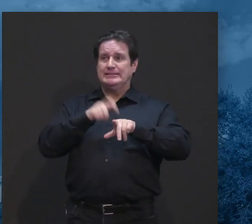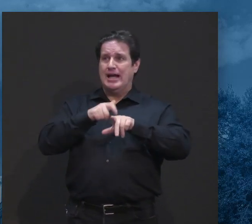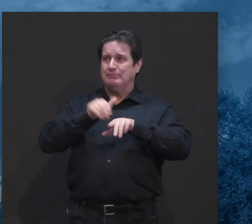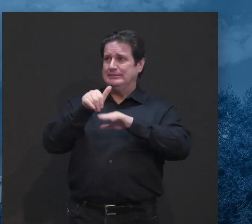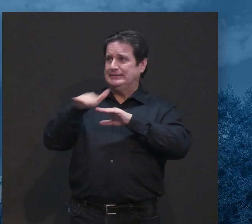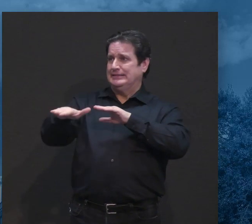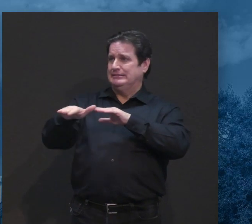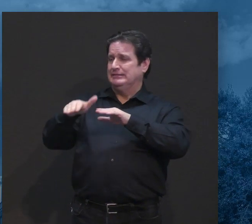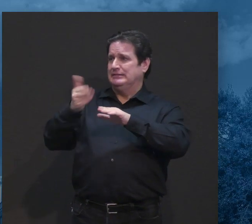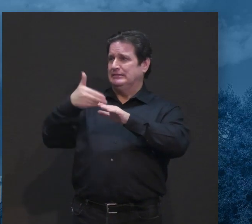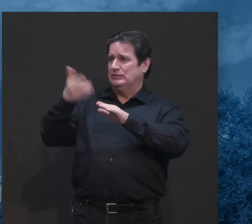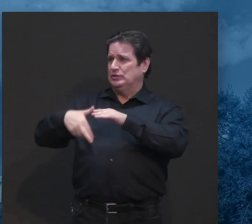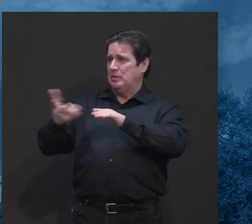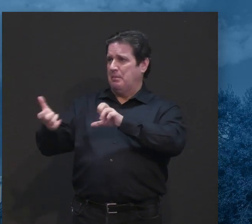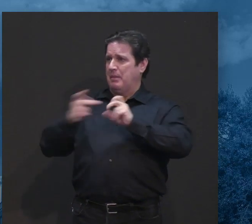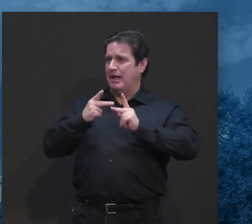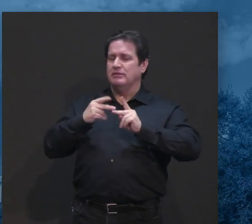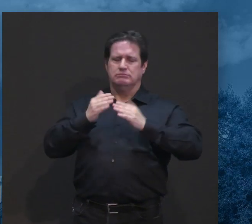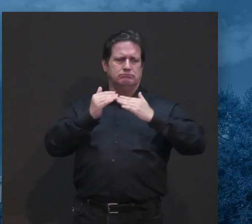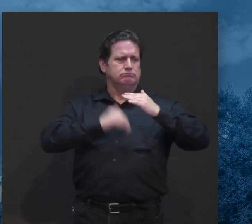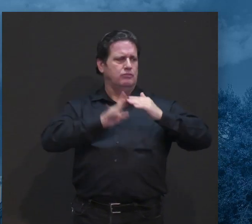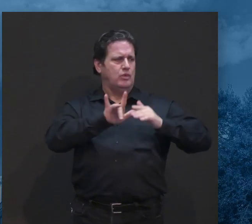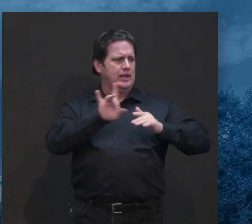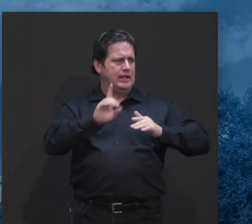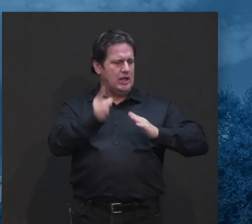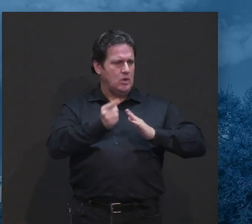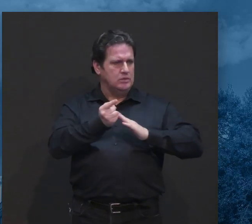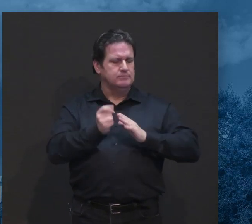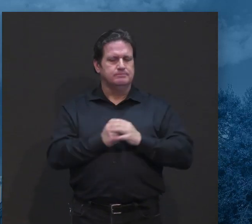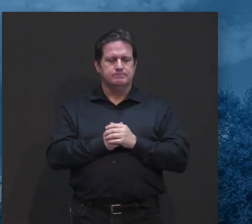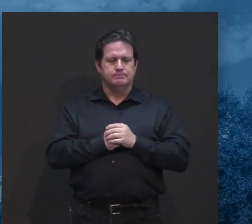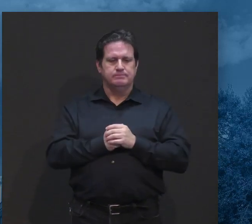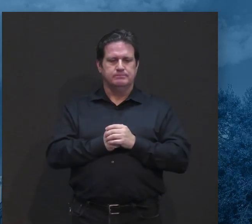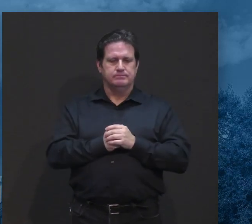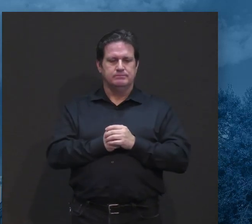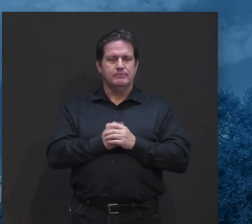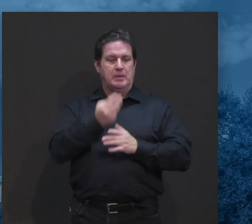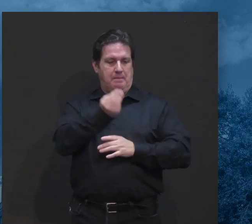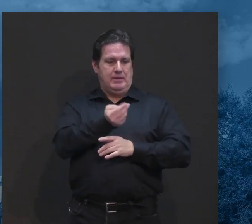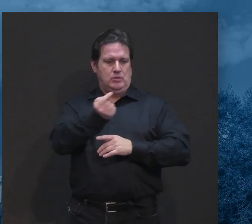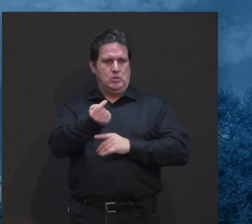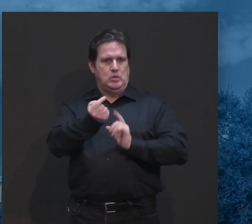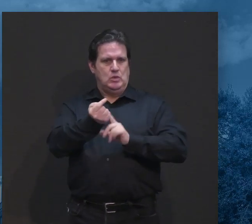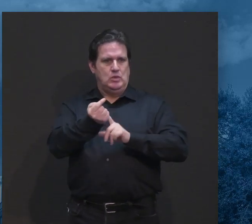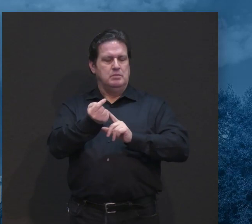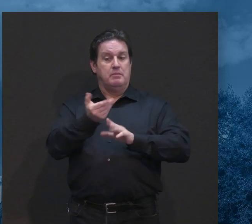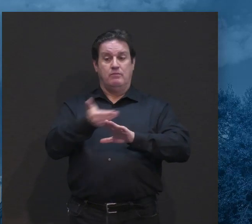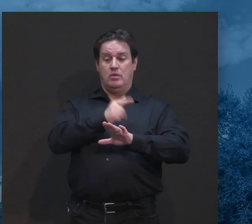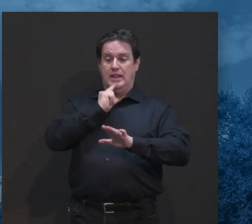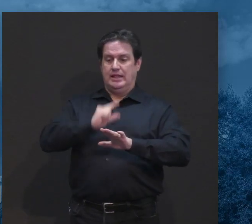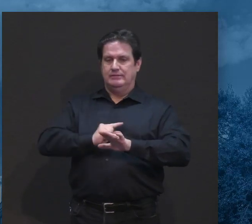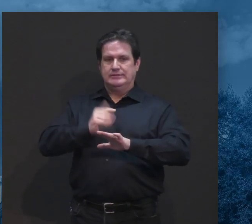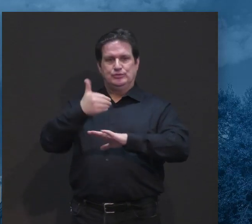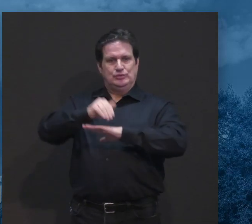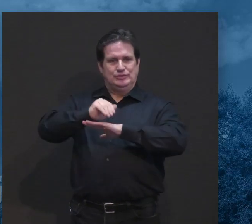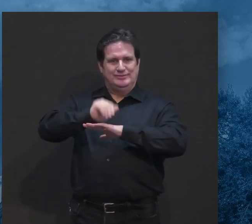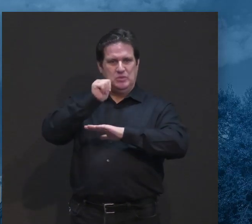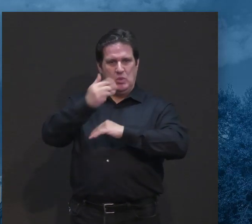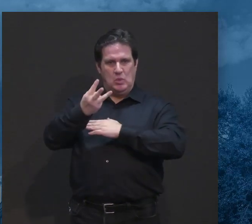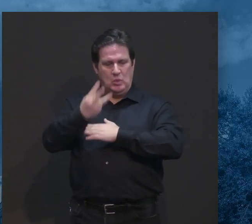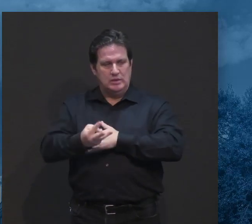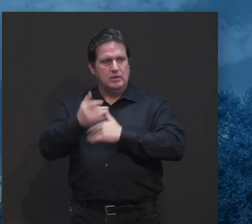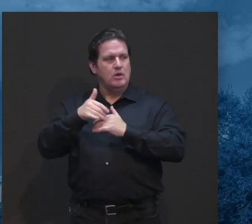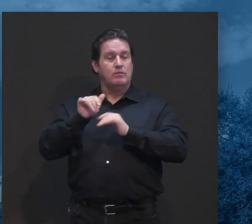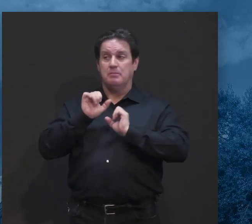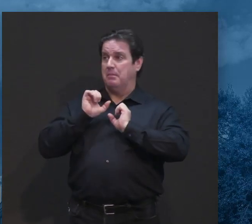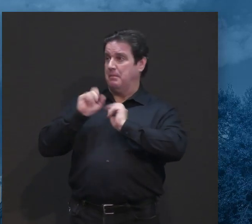the 48-hour time frame, so that's why our two big events were Monday and Tuesday, giving the labs enough time, tonight and Wednesday to hopefully get as